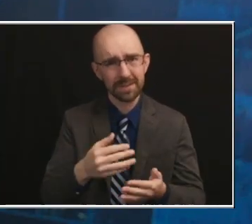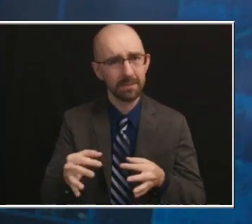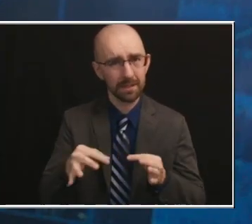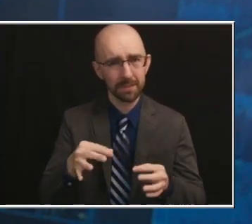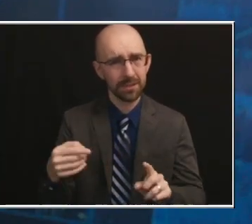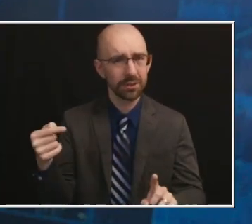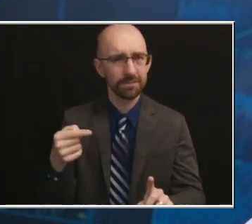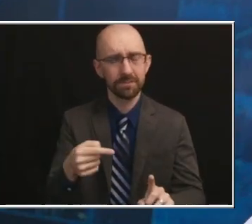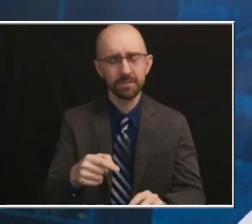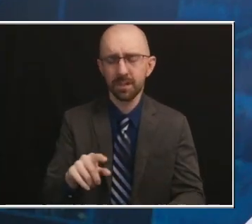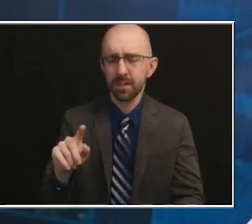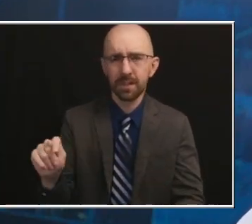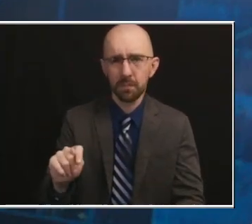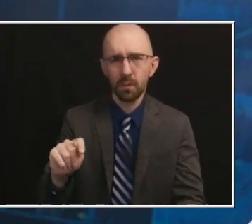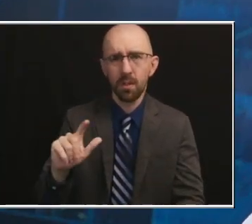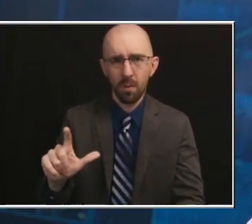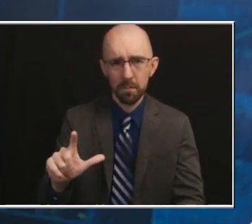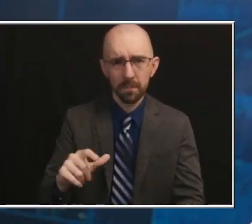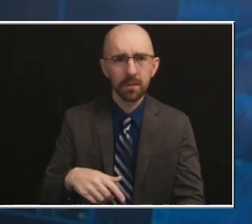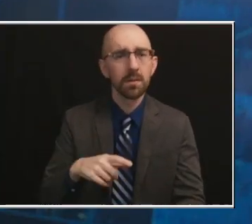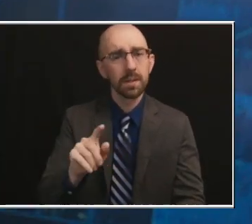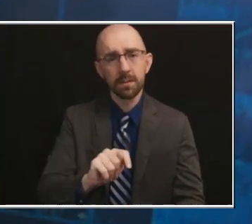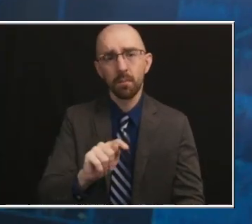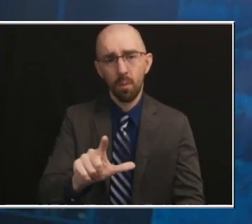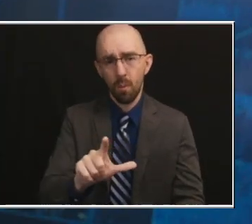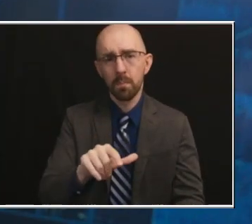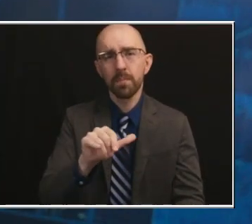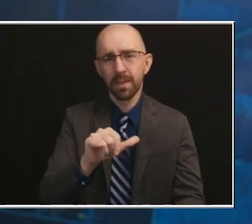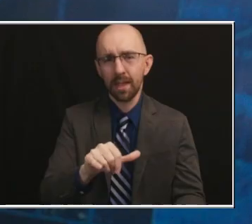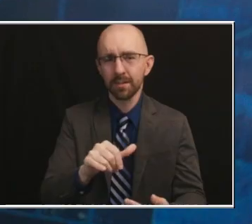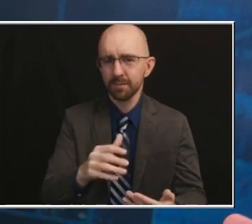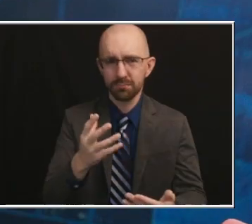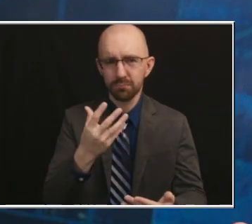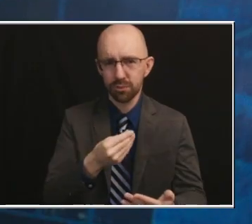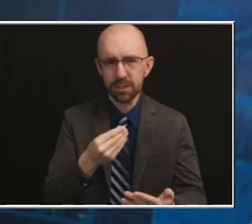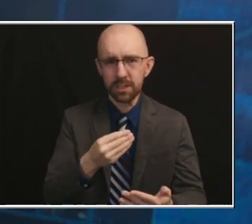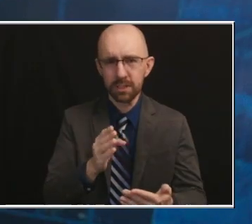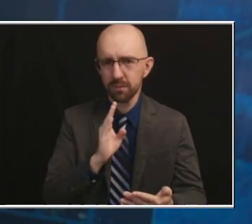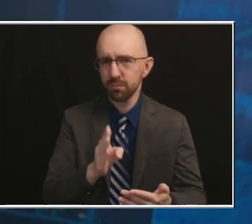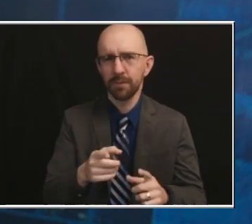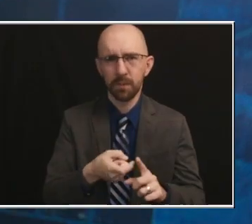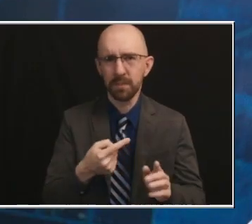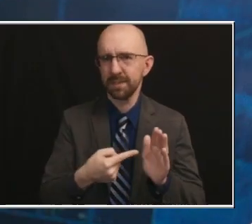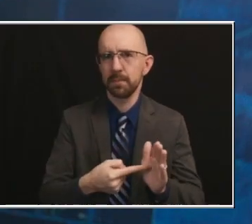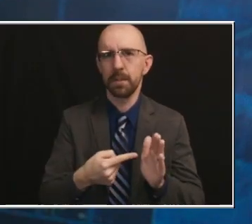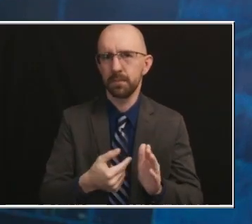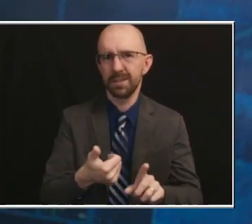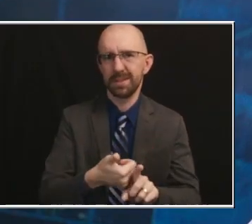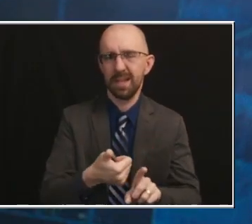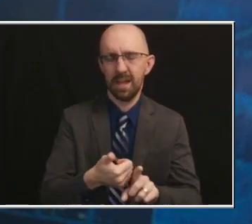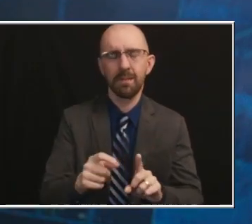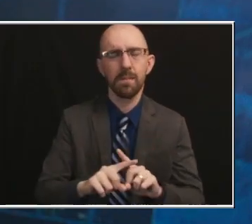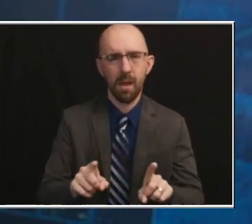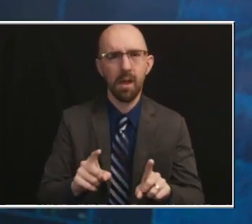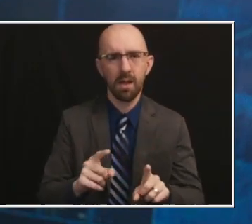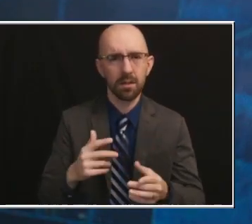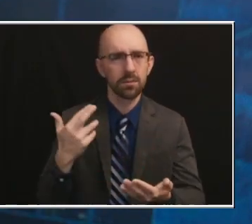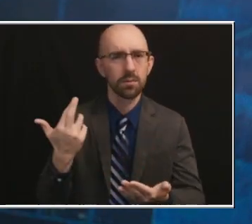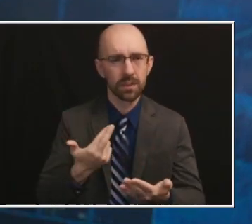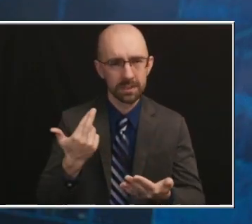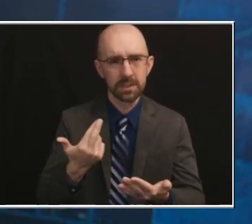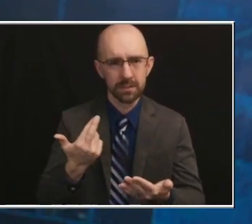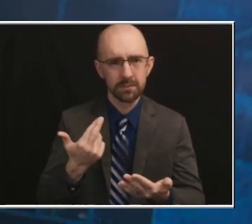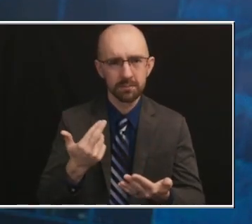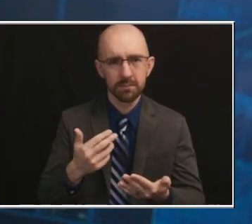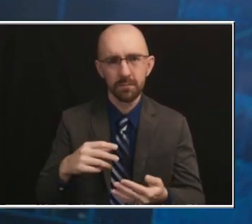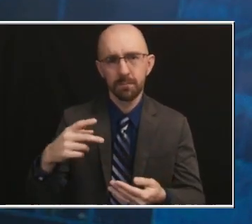temporal post-traumatic part. Yeah, well, the temporal lobe is straightforward from the symptoms themselves, but the reason, the post-traumatic,